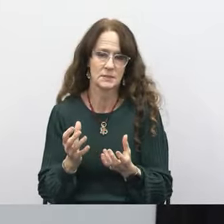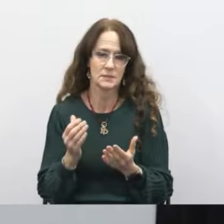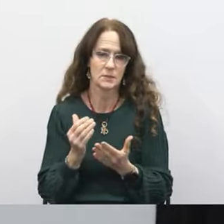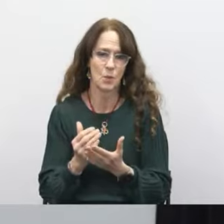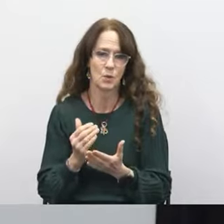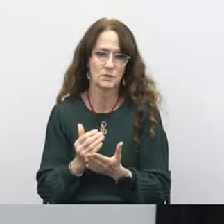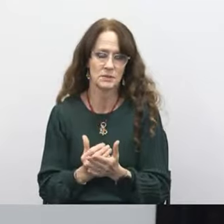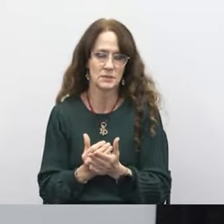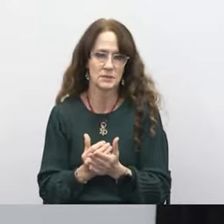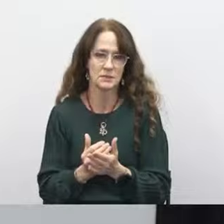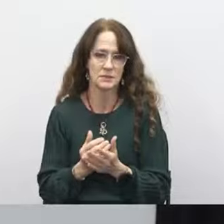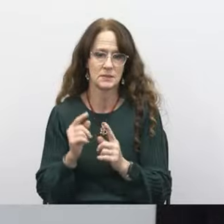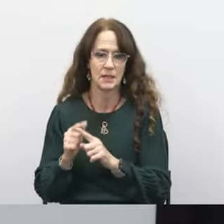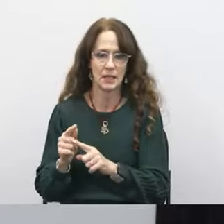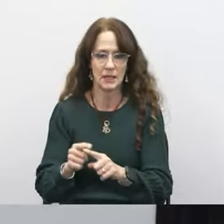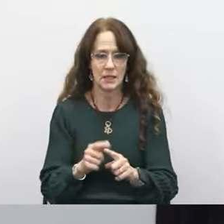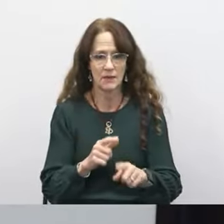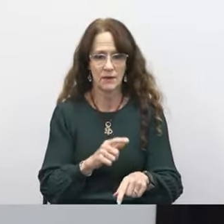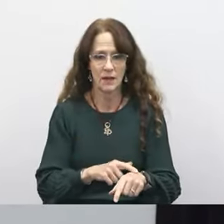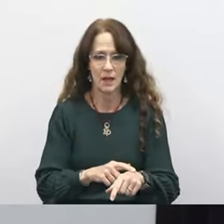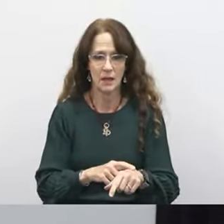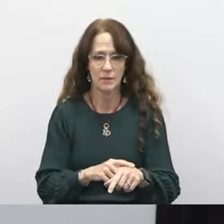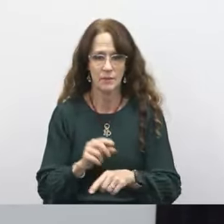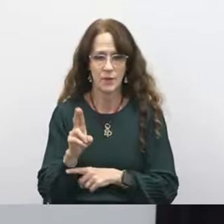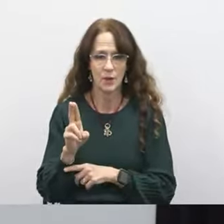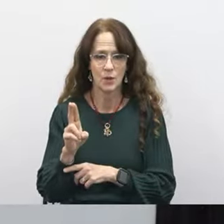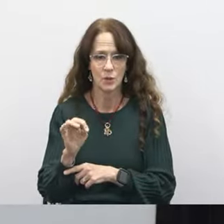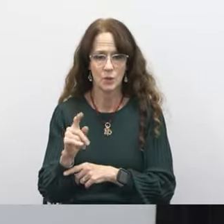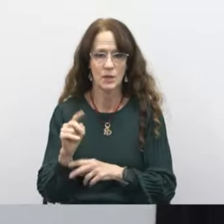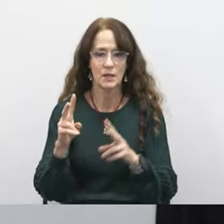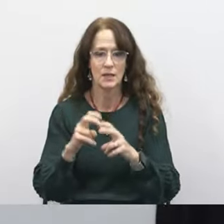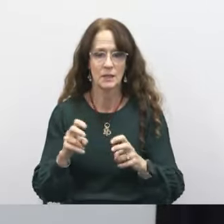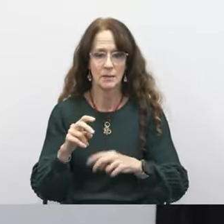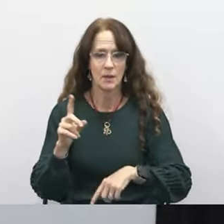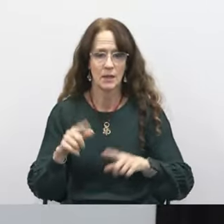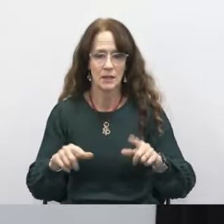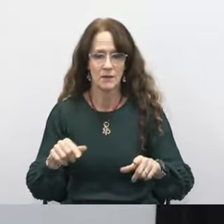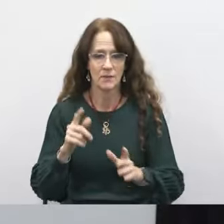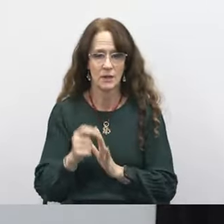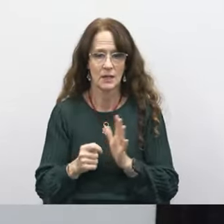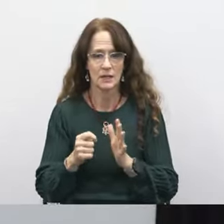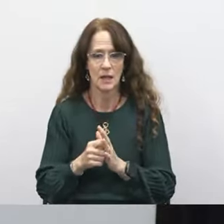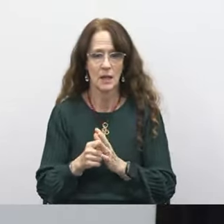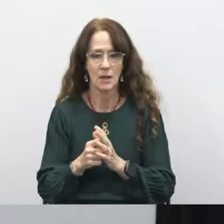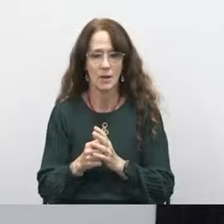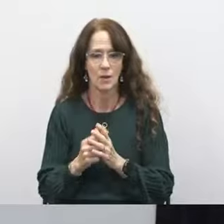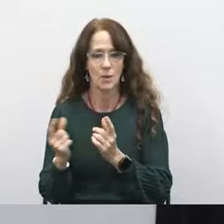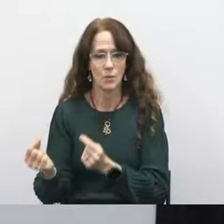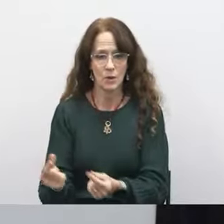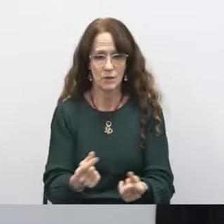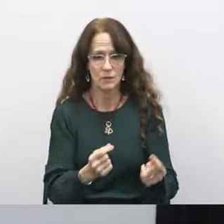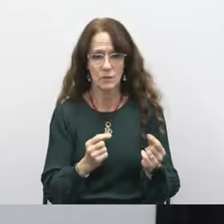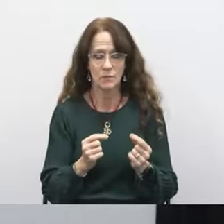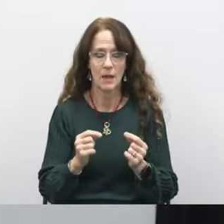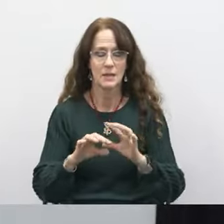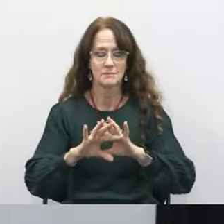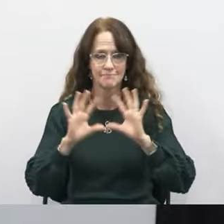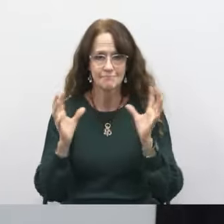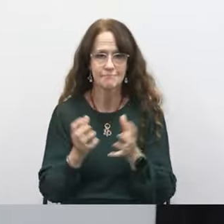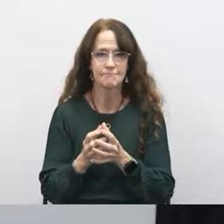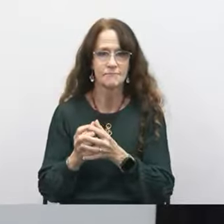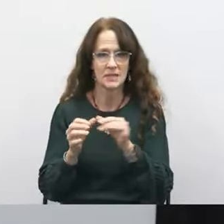was at different times, the unit, actual assessment. So what we have done as a collective system is